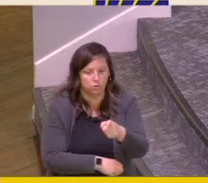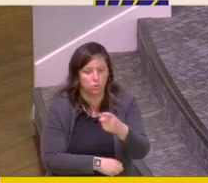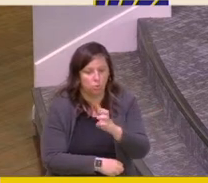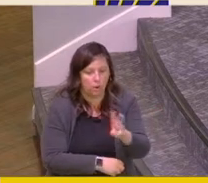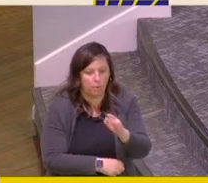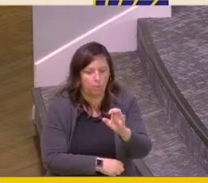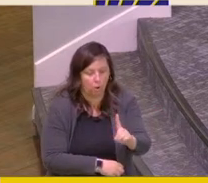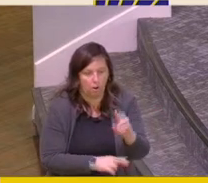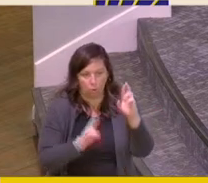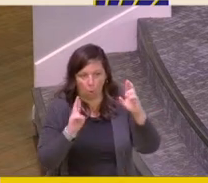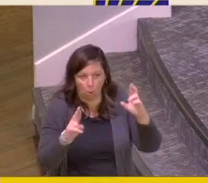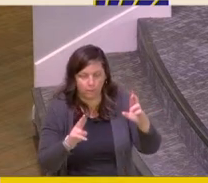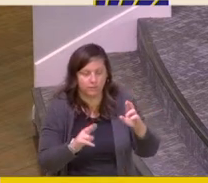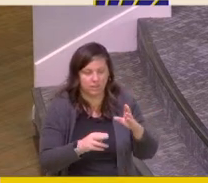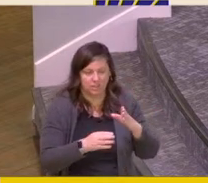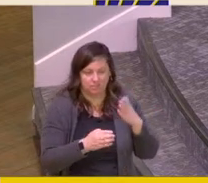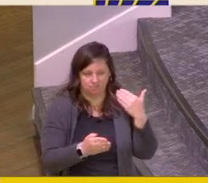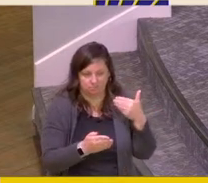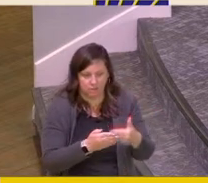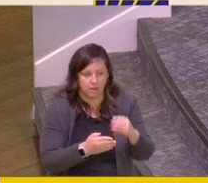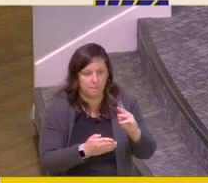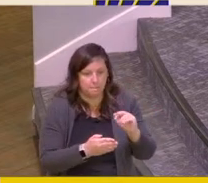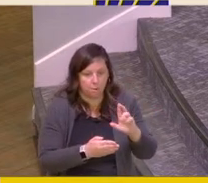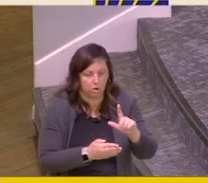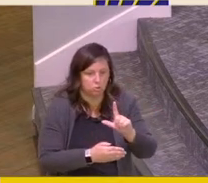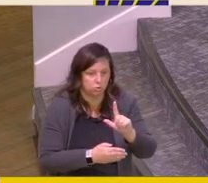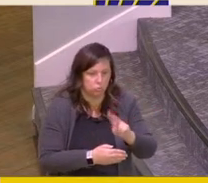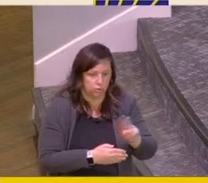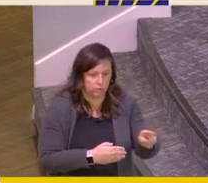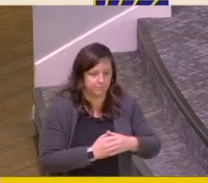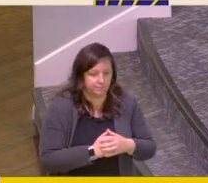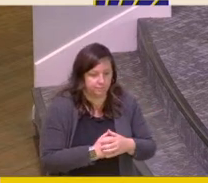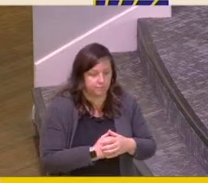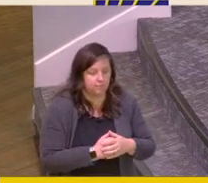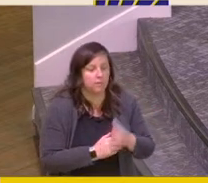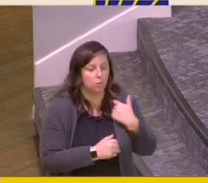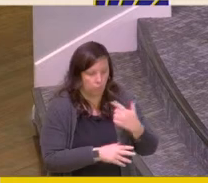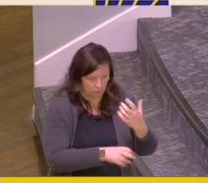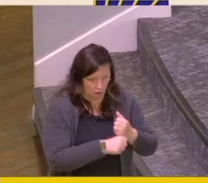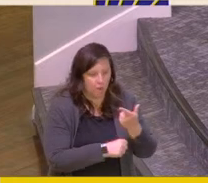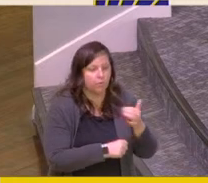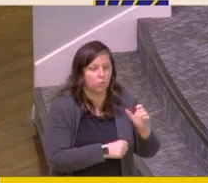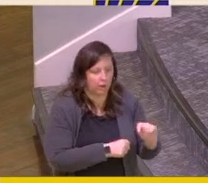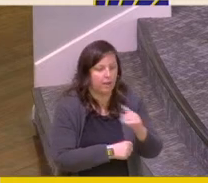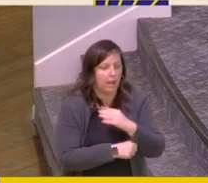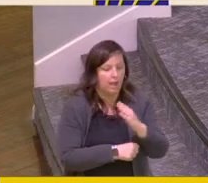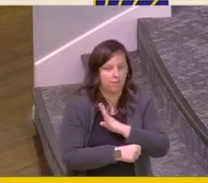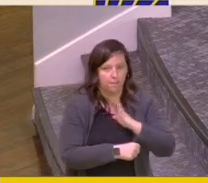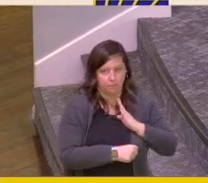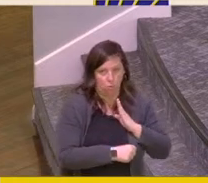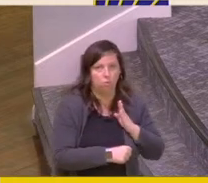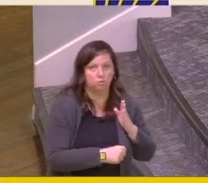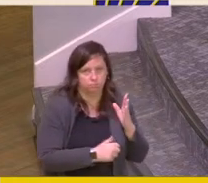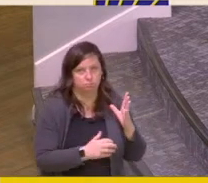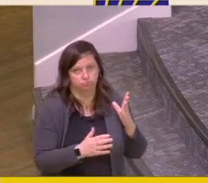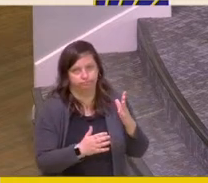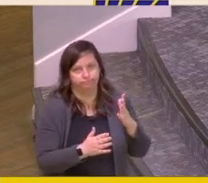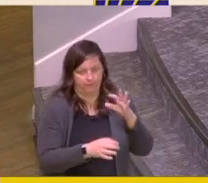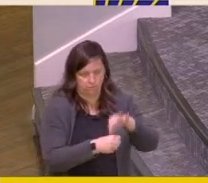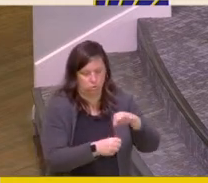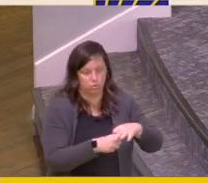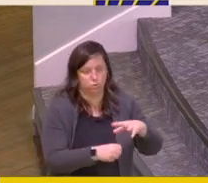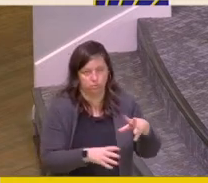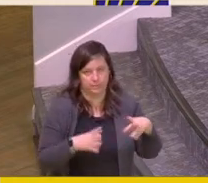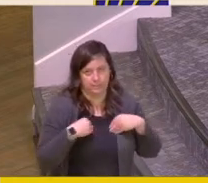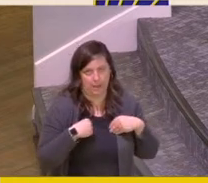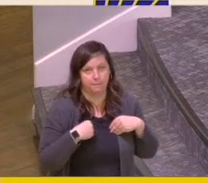2022. In March of 2021, we were awarded the grant, and the board took action to accept the grant. The program